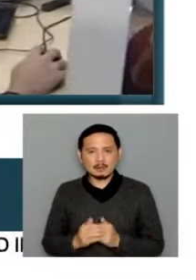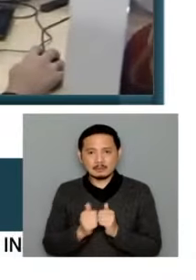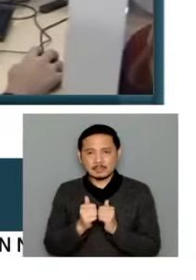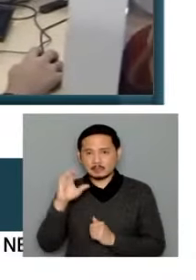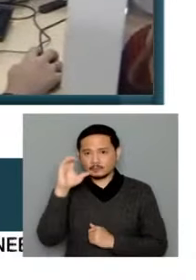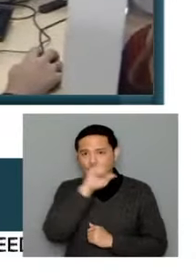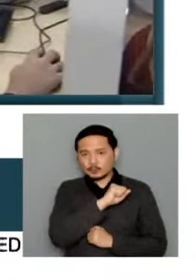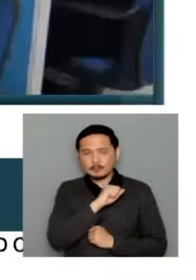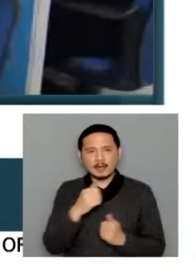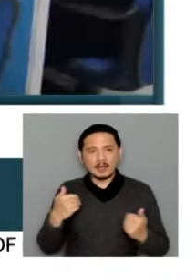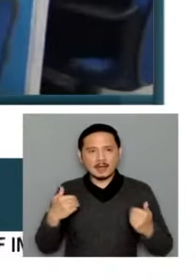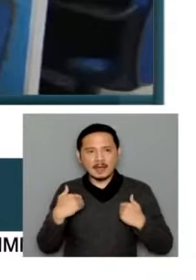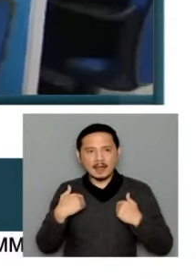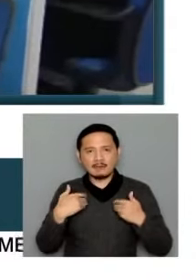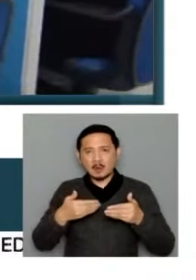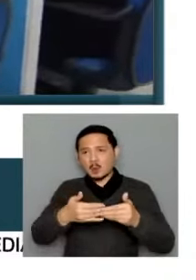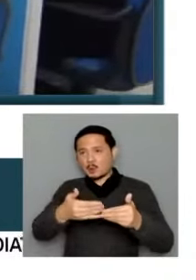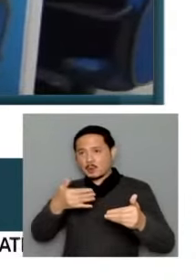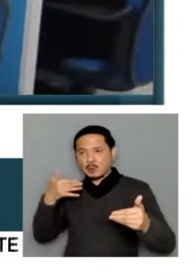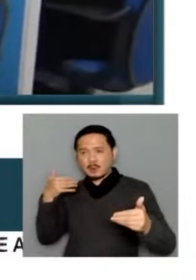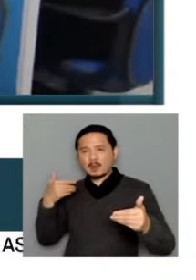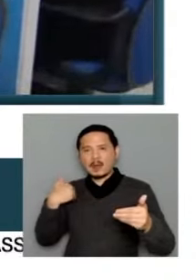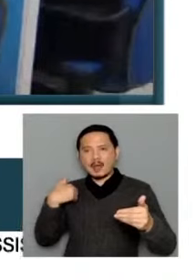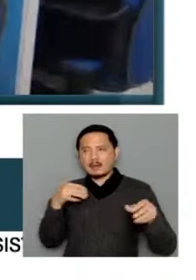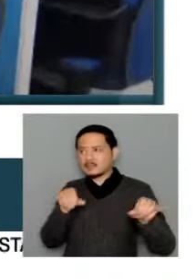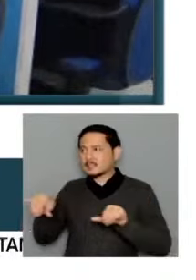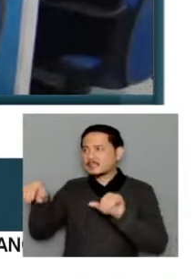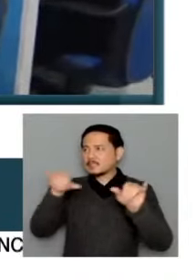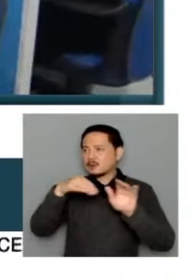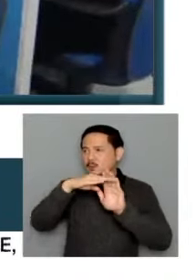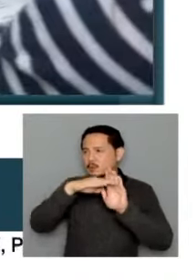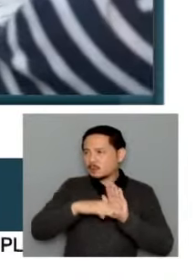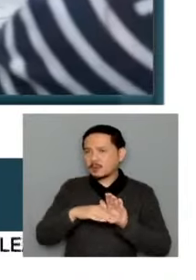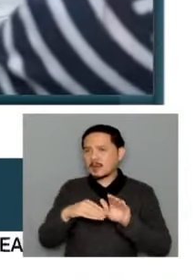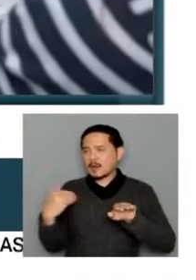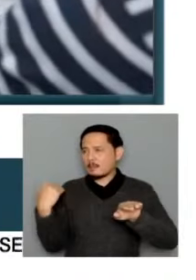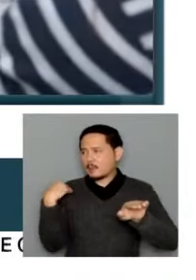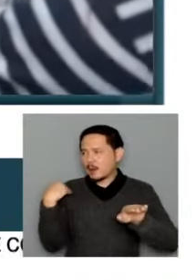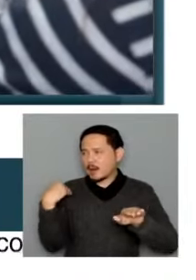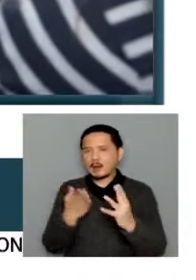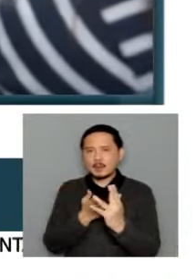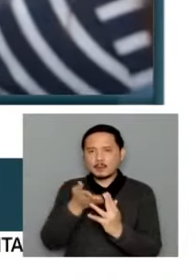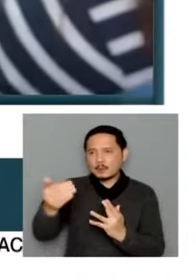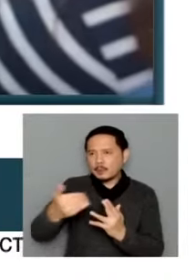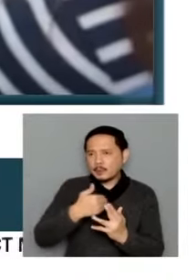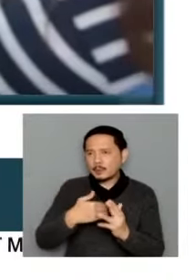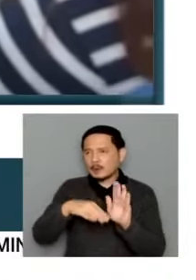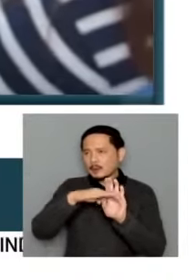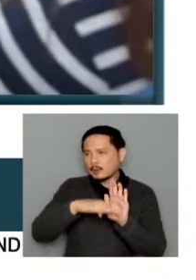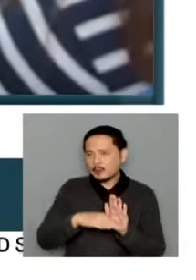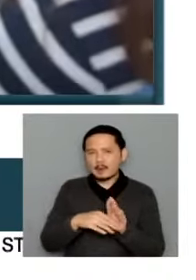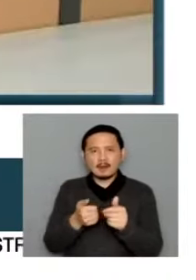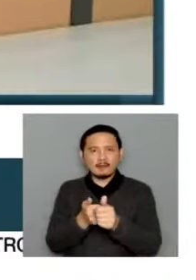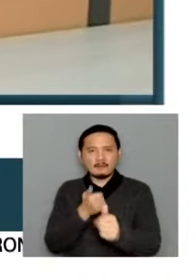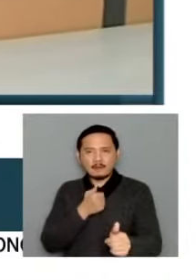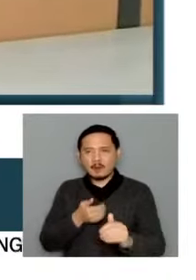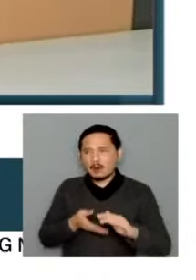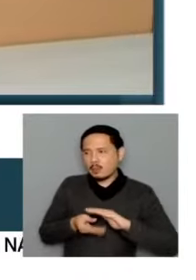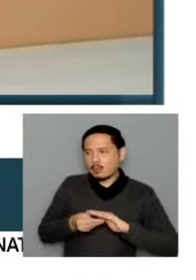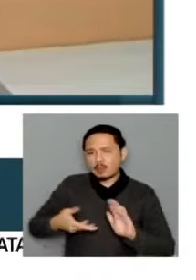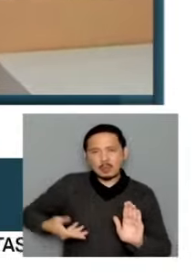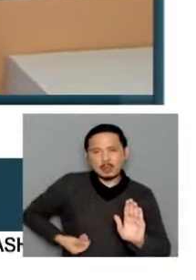the benchmarks of accountability, transparency, and avoidance of graft and corruption. Mm-hmm. The